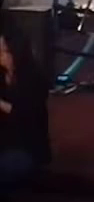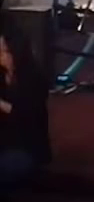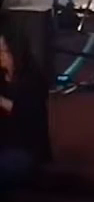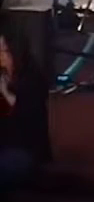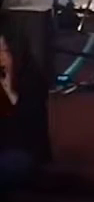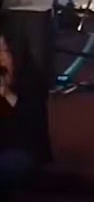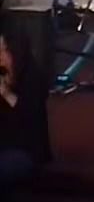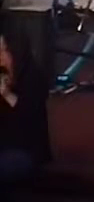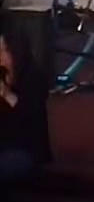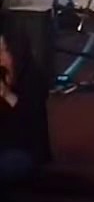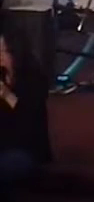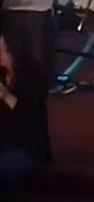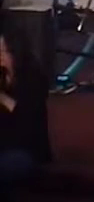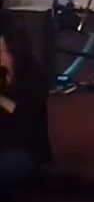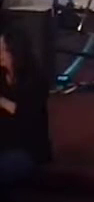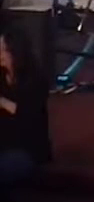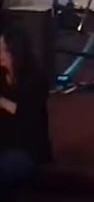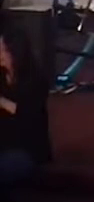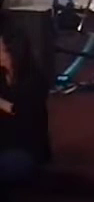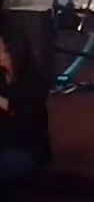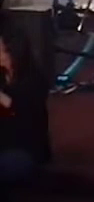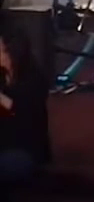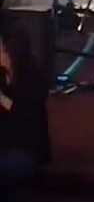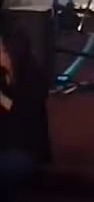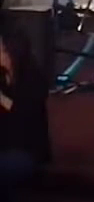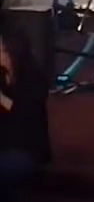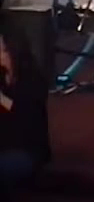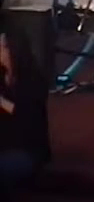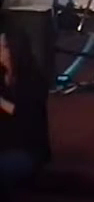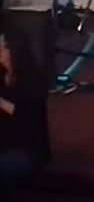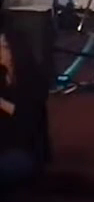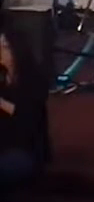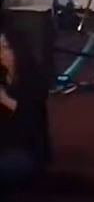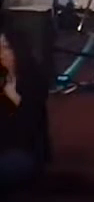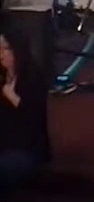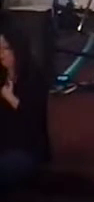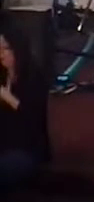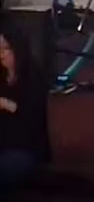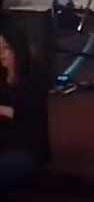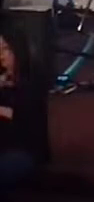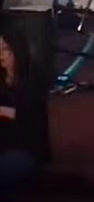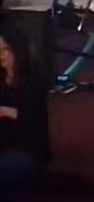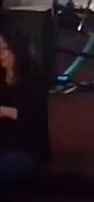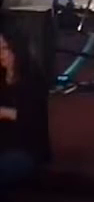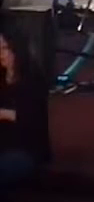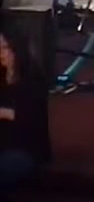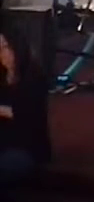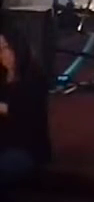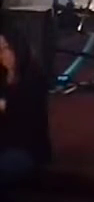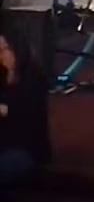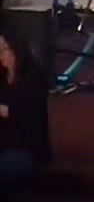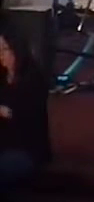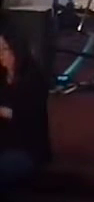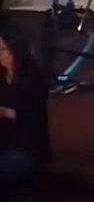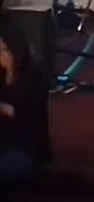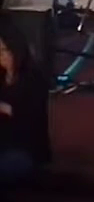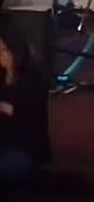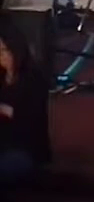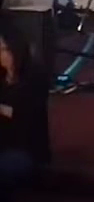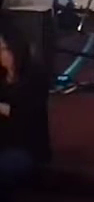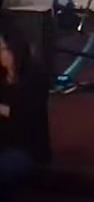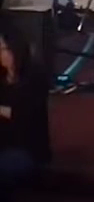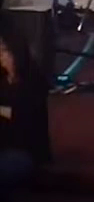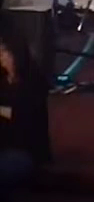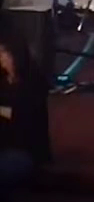Ephesians chapter 4, he unifies it by saying, we have one Lord, one faith, one baptism, one Spirit, one God